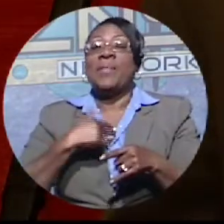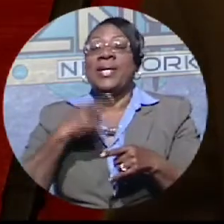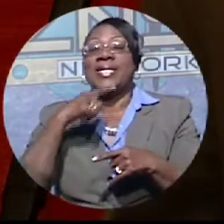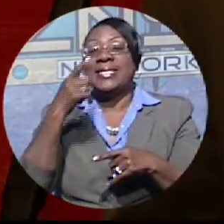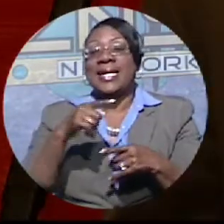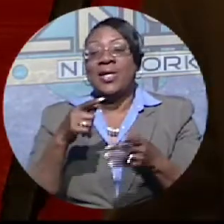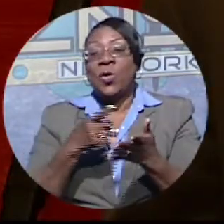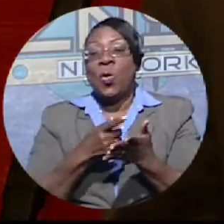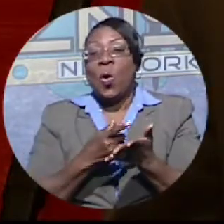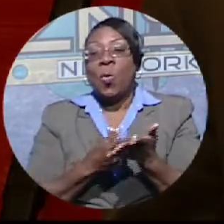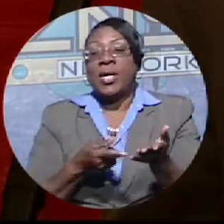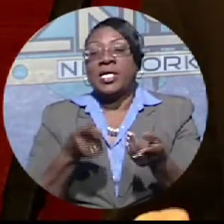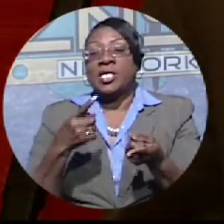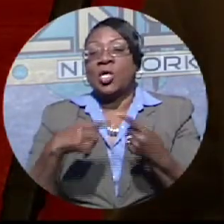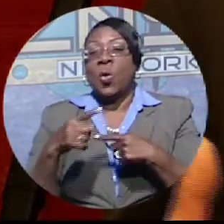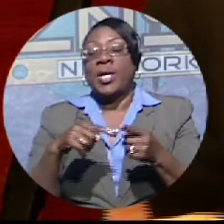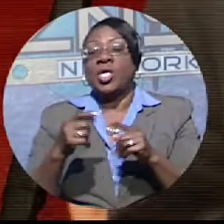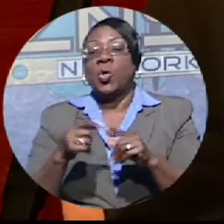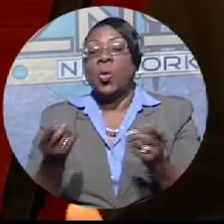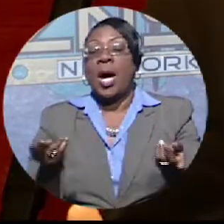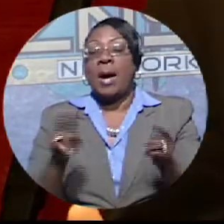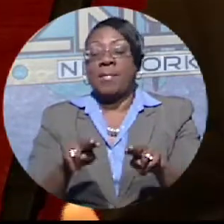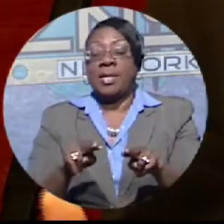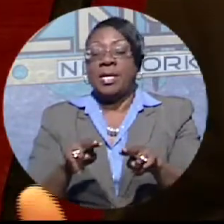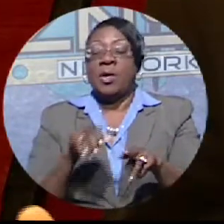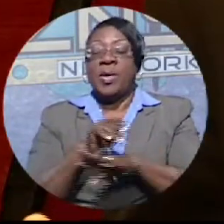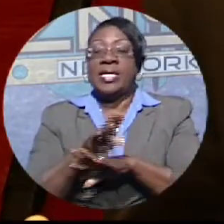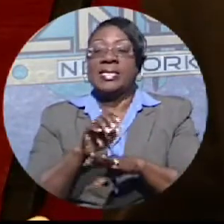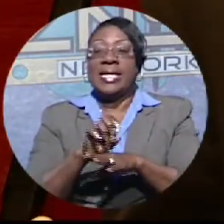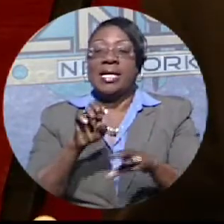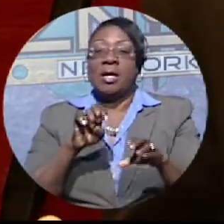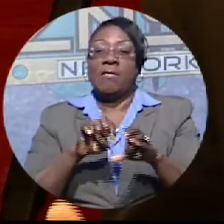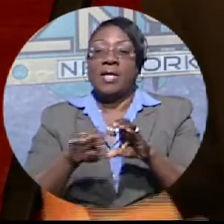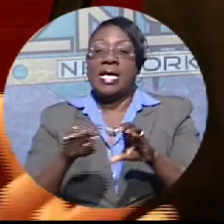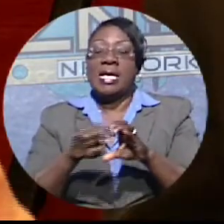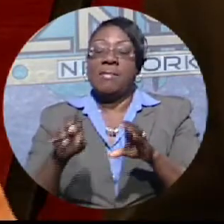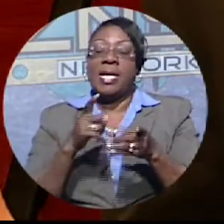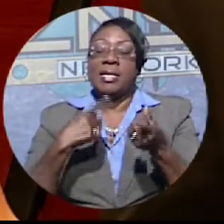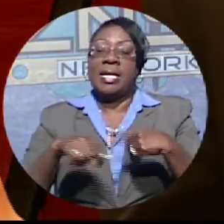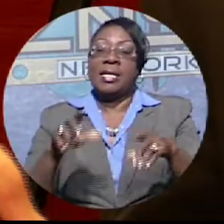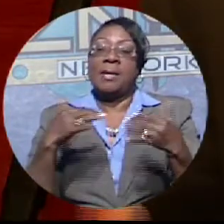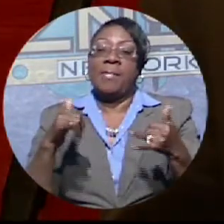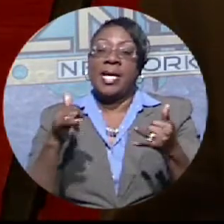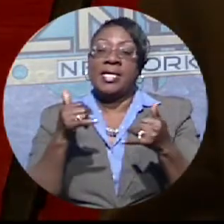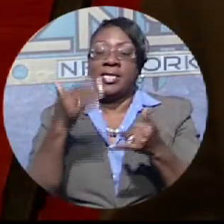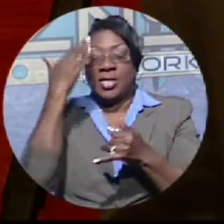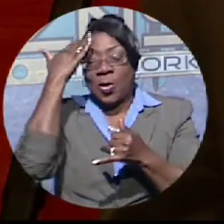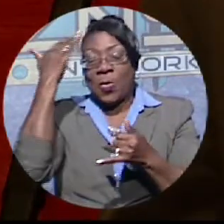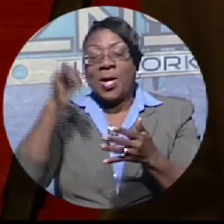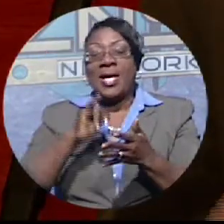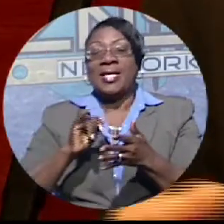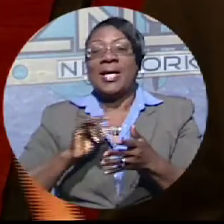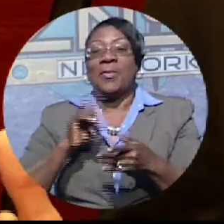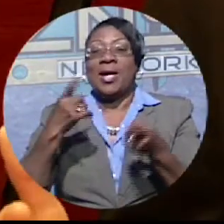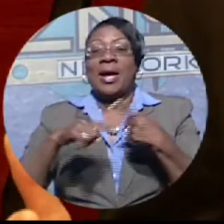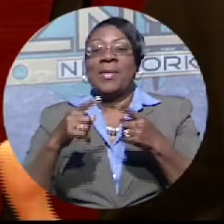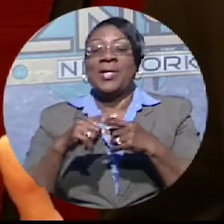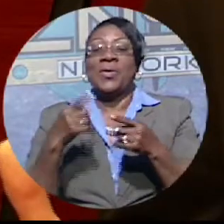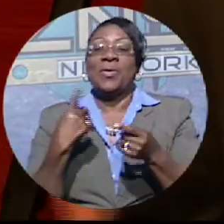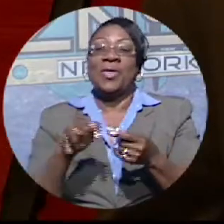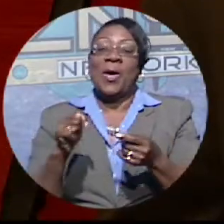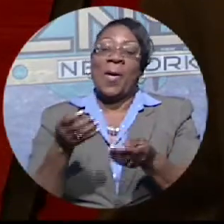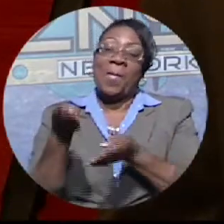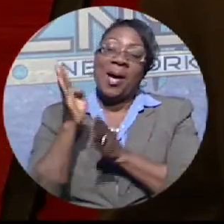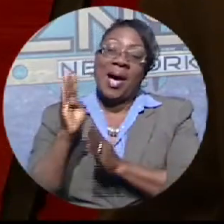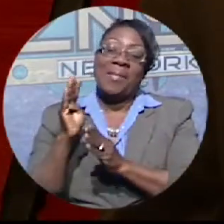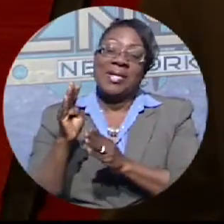that when he sent out the email to let the players know that we are coming to the Bahamas, he said it was one of the favorite emails that